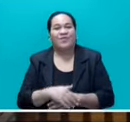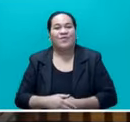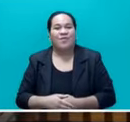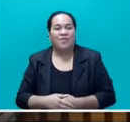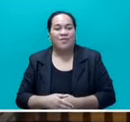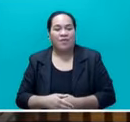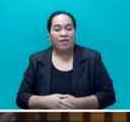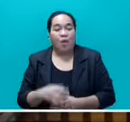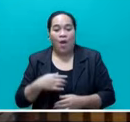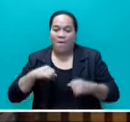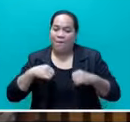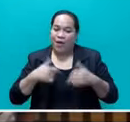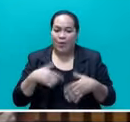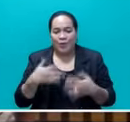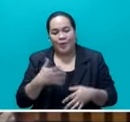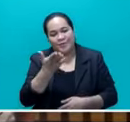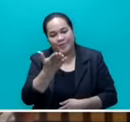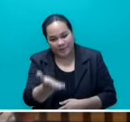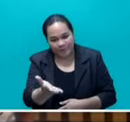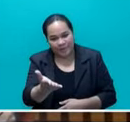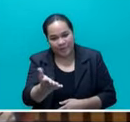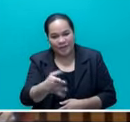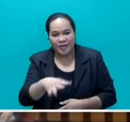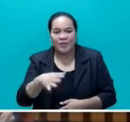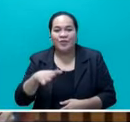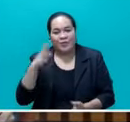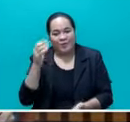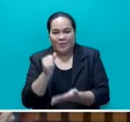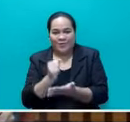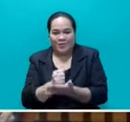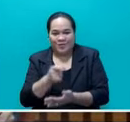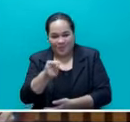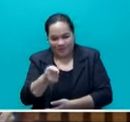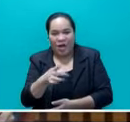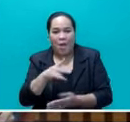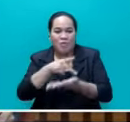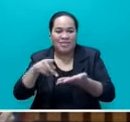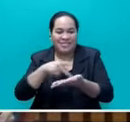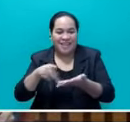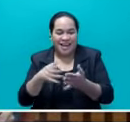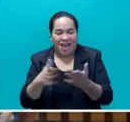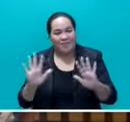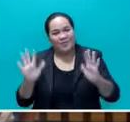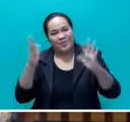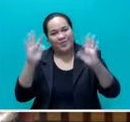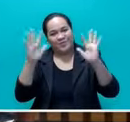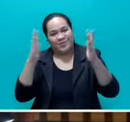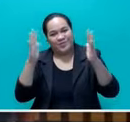And we're all proud of you on getting that confirmation to the to your position now. Honourable Speaker,